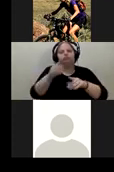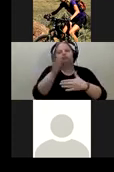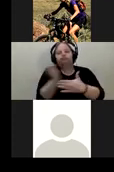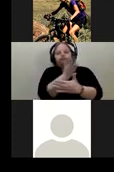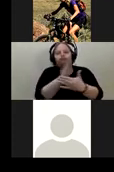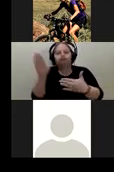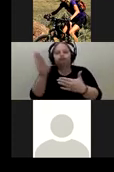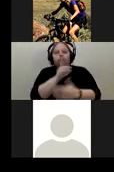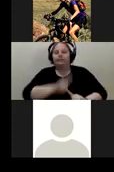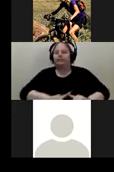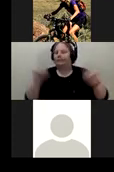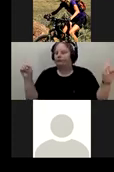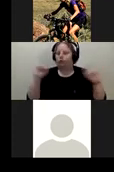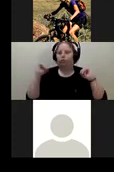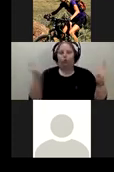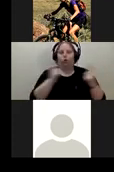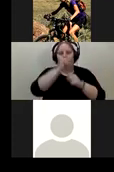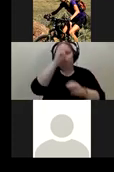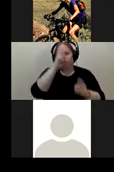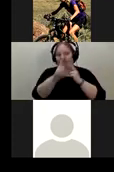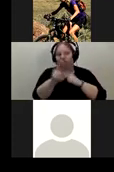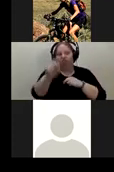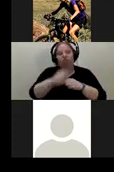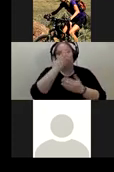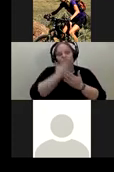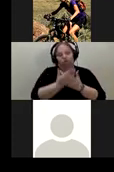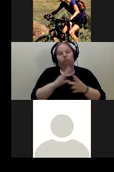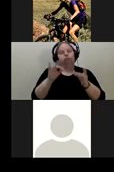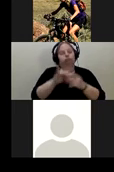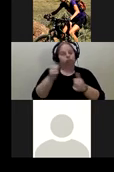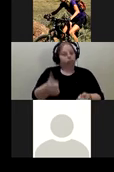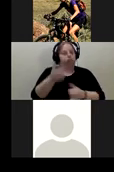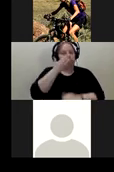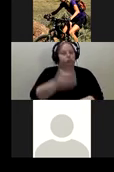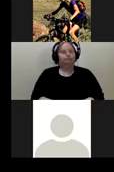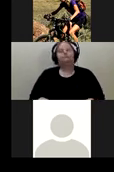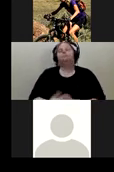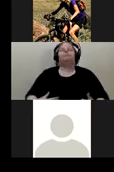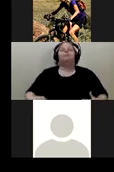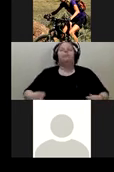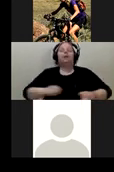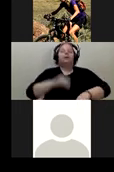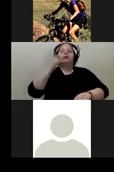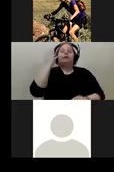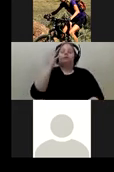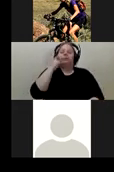different. We're being respectful. That's very, very well said. All right. So, but if we think of the one that most people most